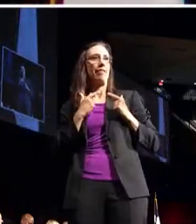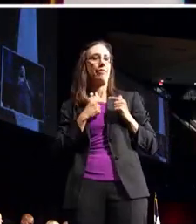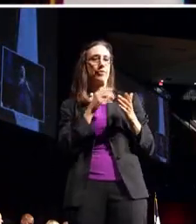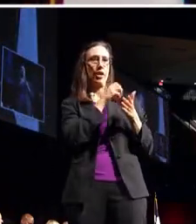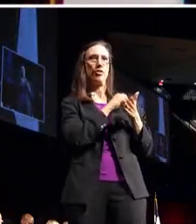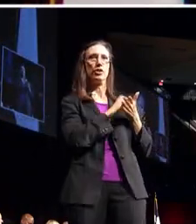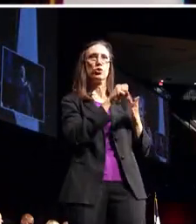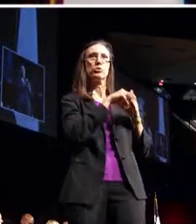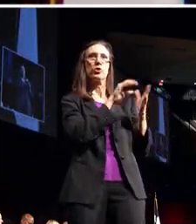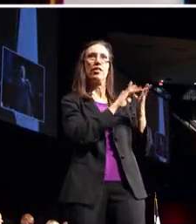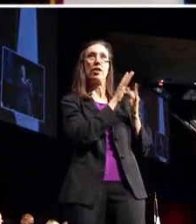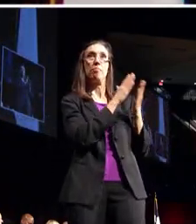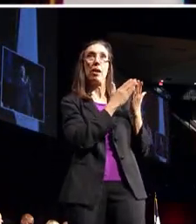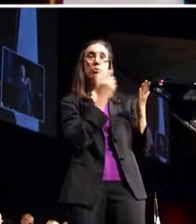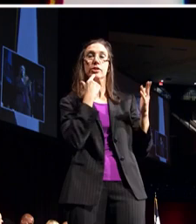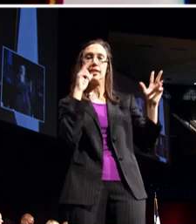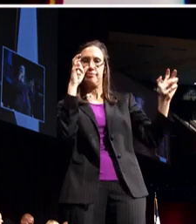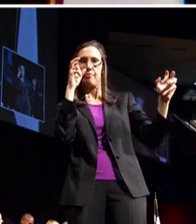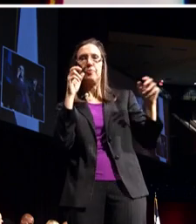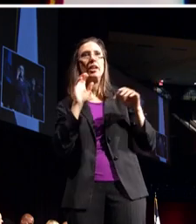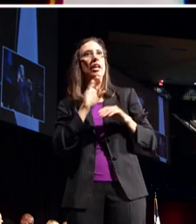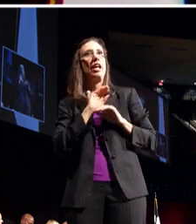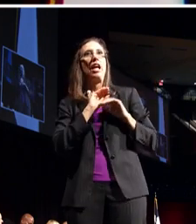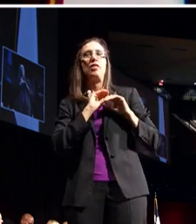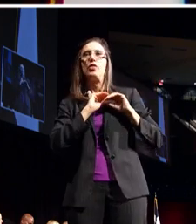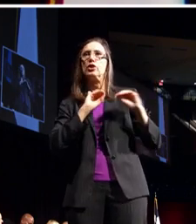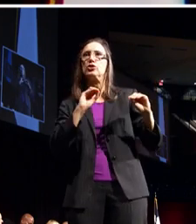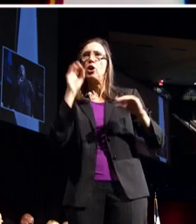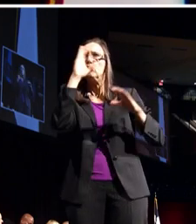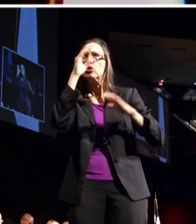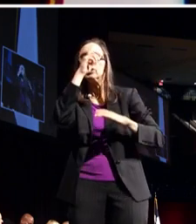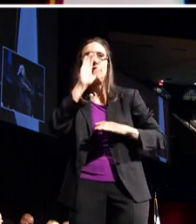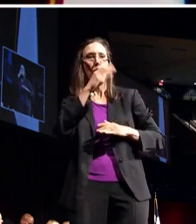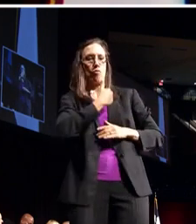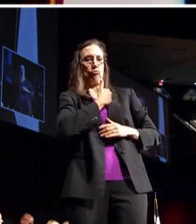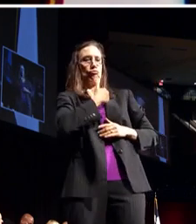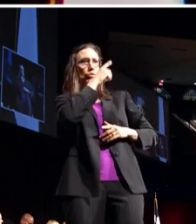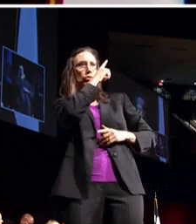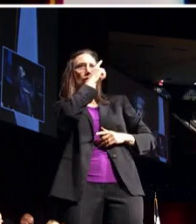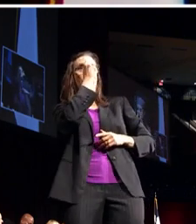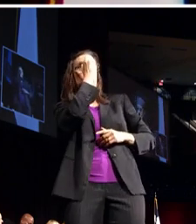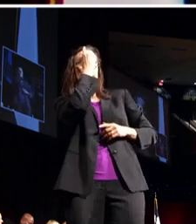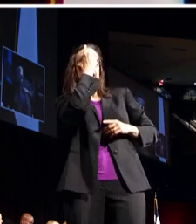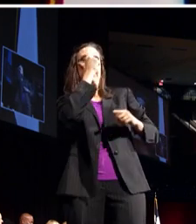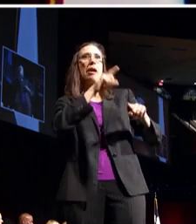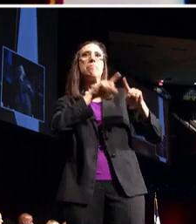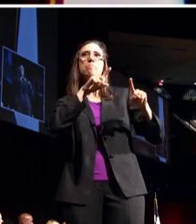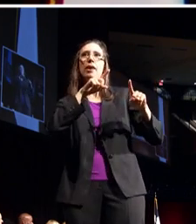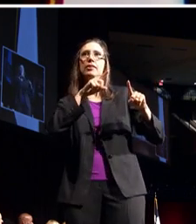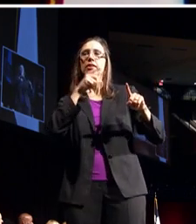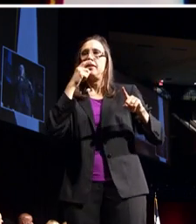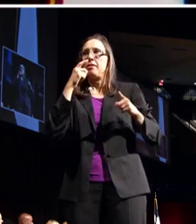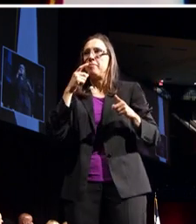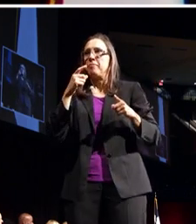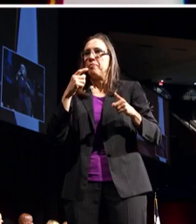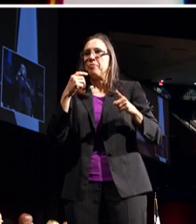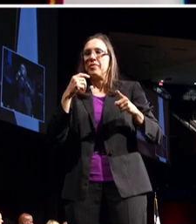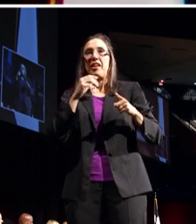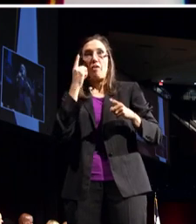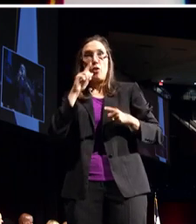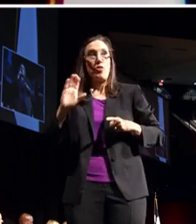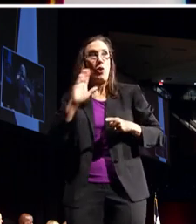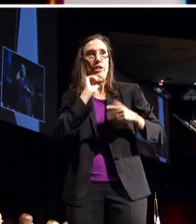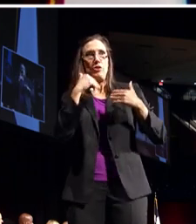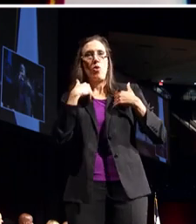that says, and I quote, "There is no searching of his understanding. He given power to the faint, and to them that have no might,